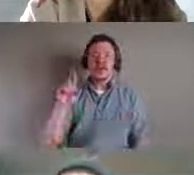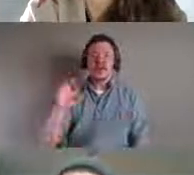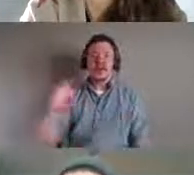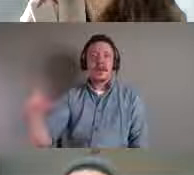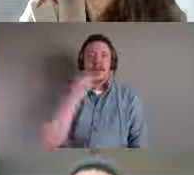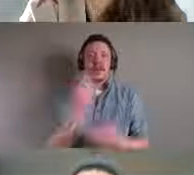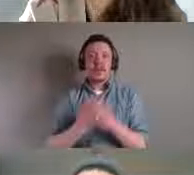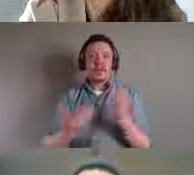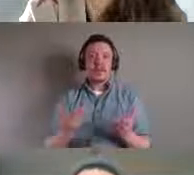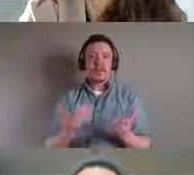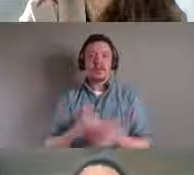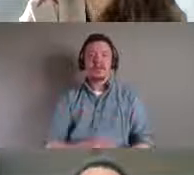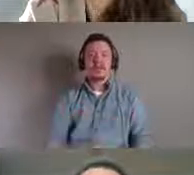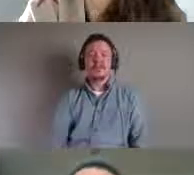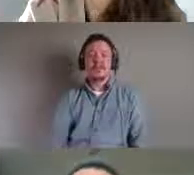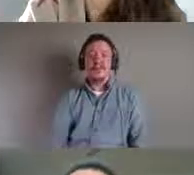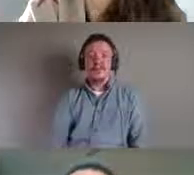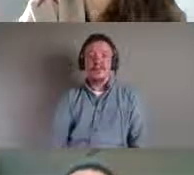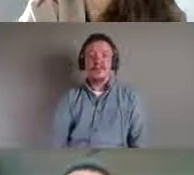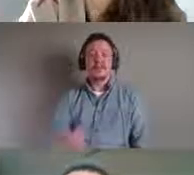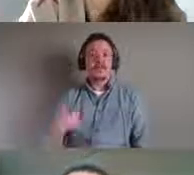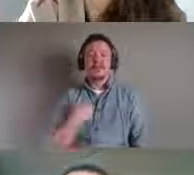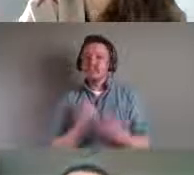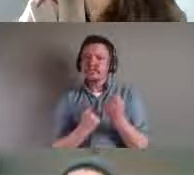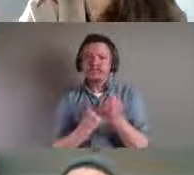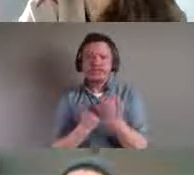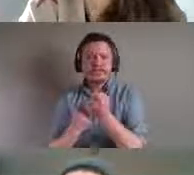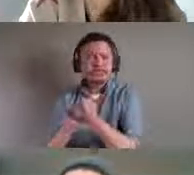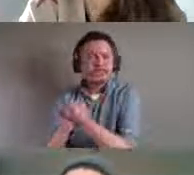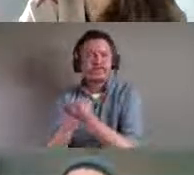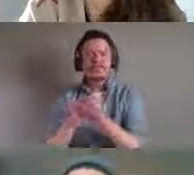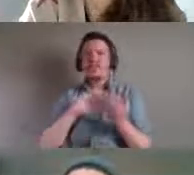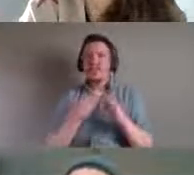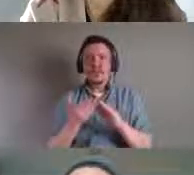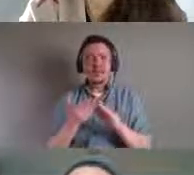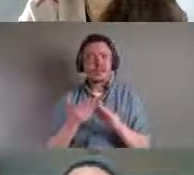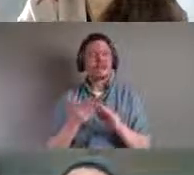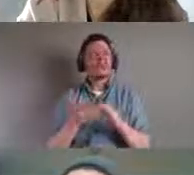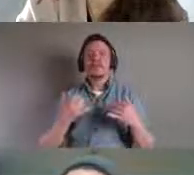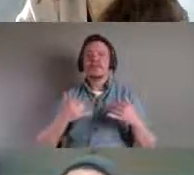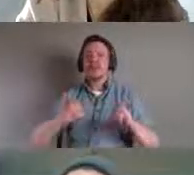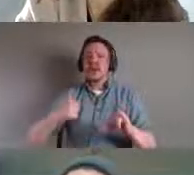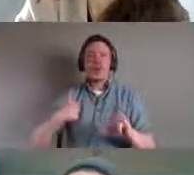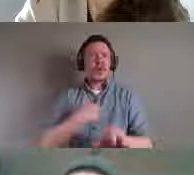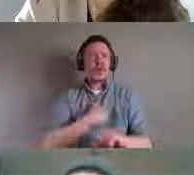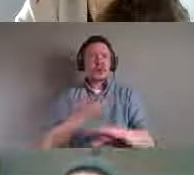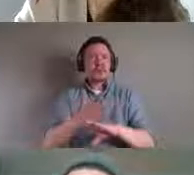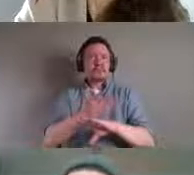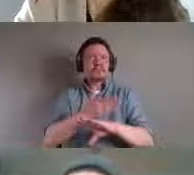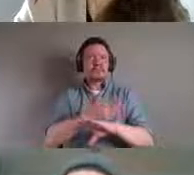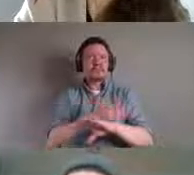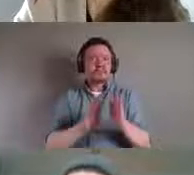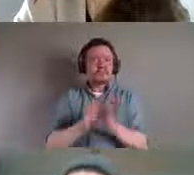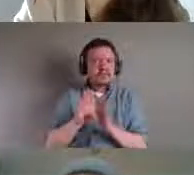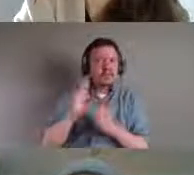being here. We're here to support everyone in our community. This is still an area that we are building and